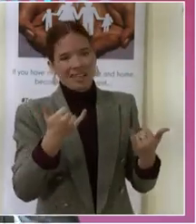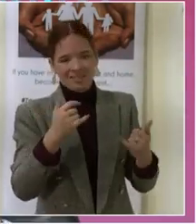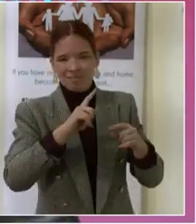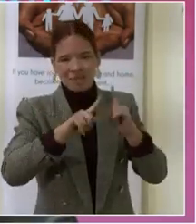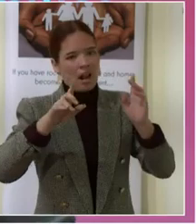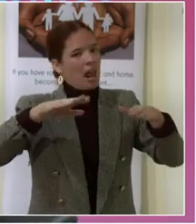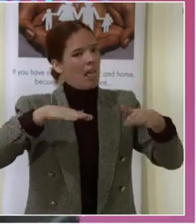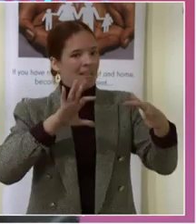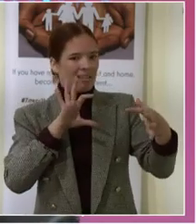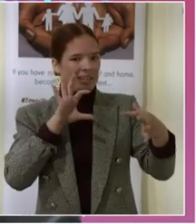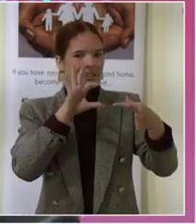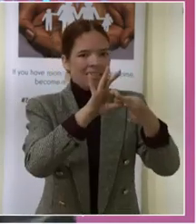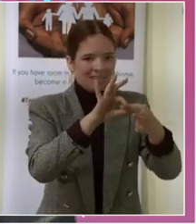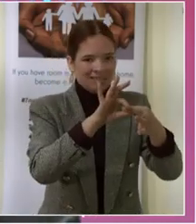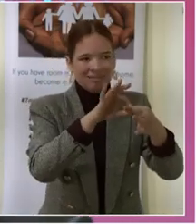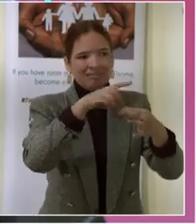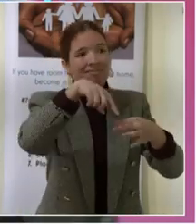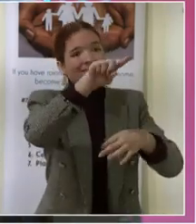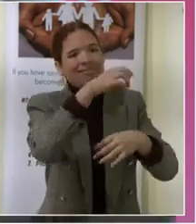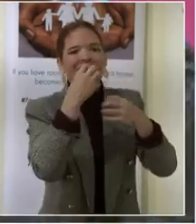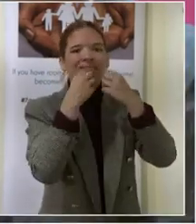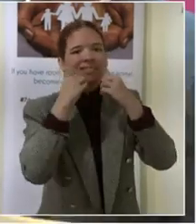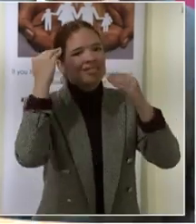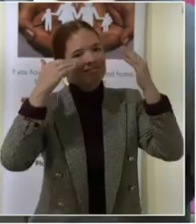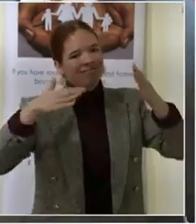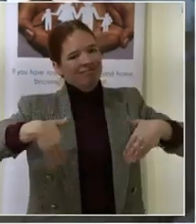and structured supportive programs.